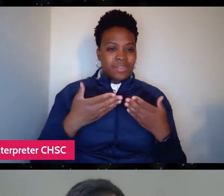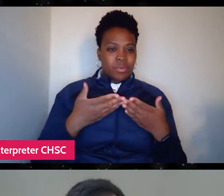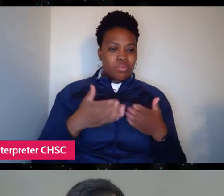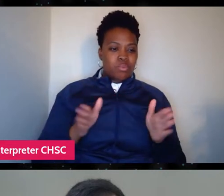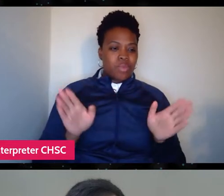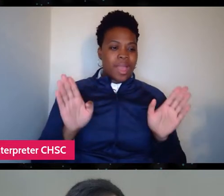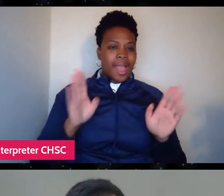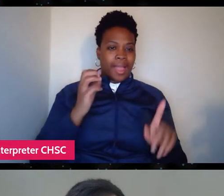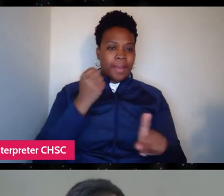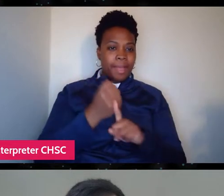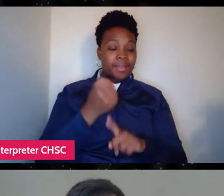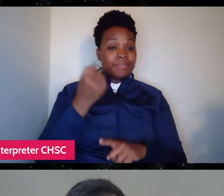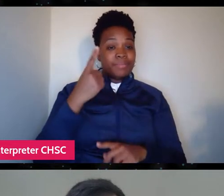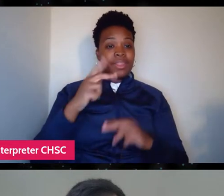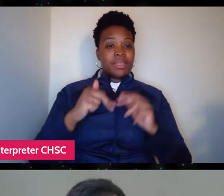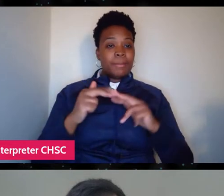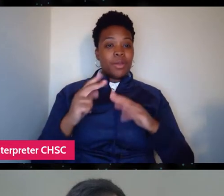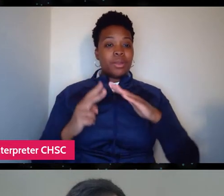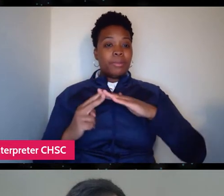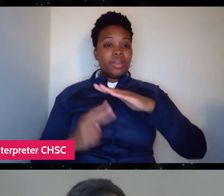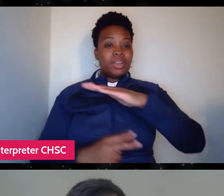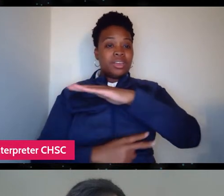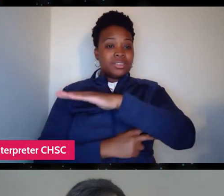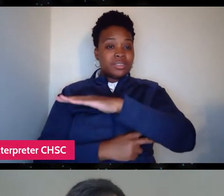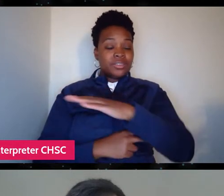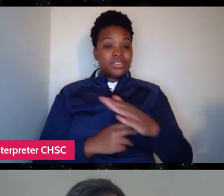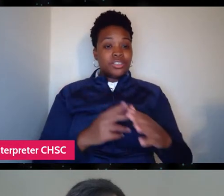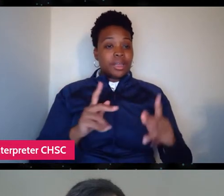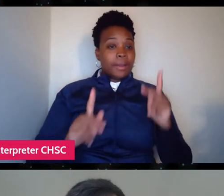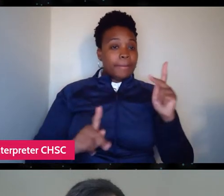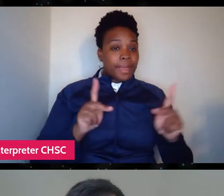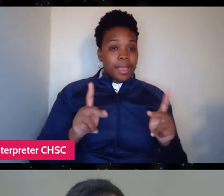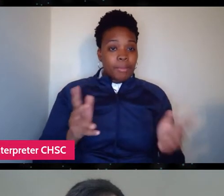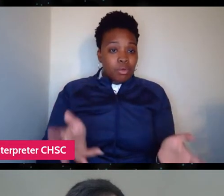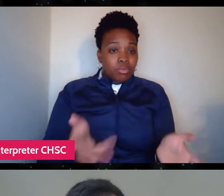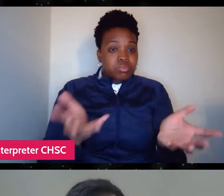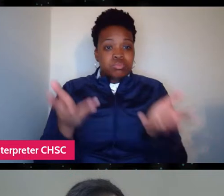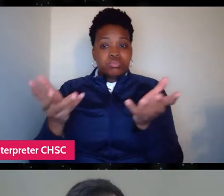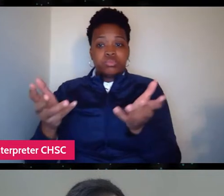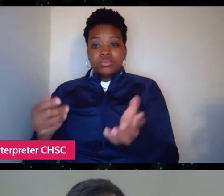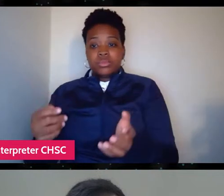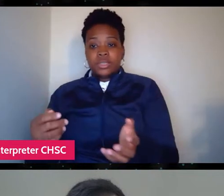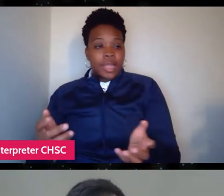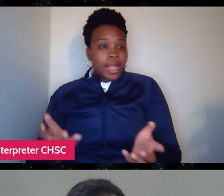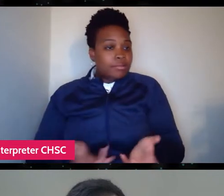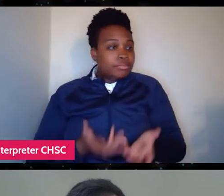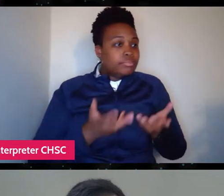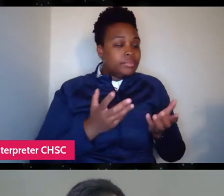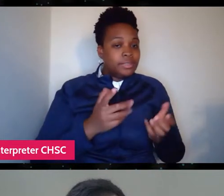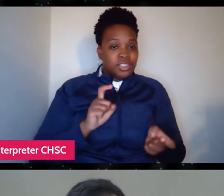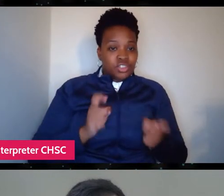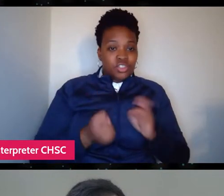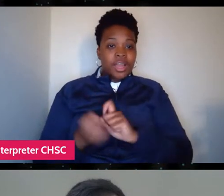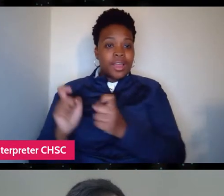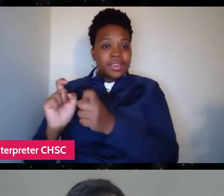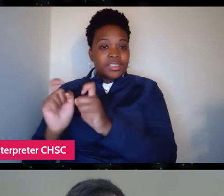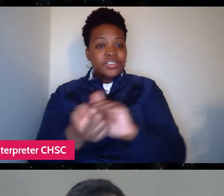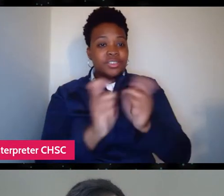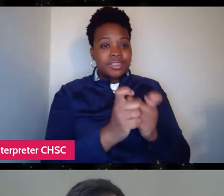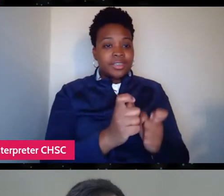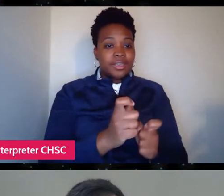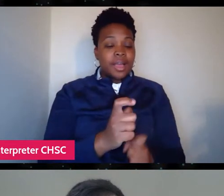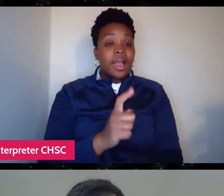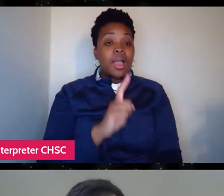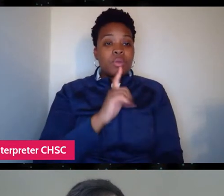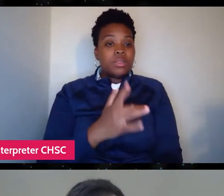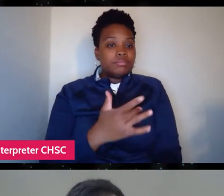impact, you know, building a bridge, you know, driving people, igniting people to make change, is something that I really felt from